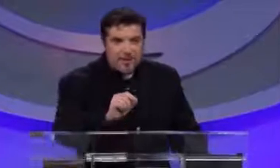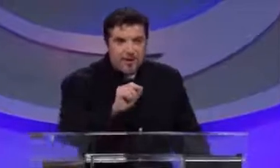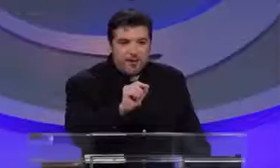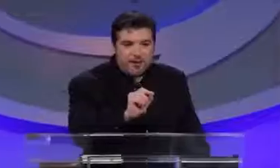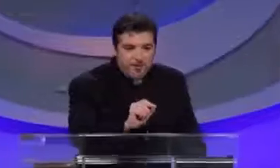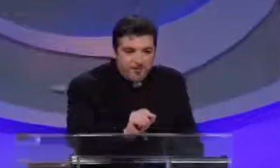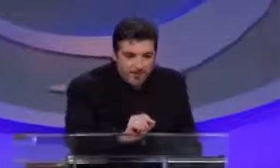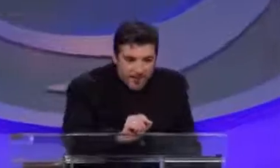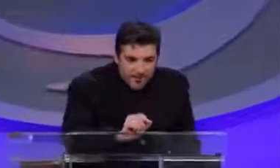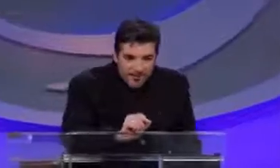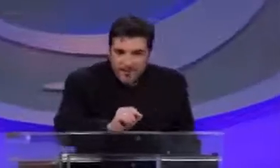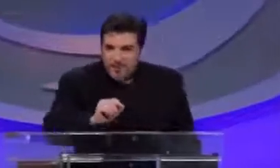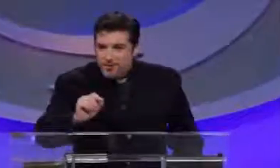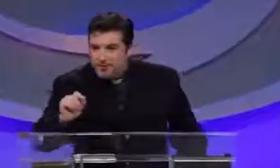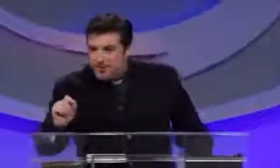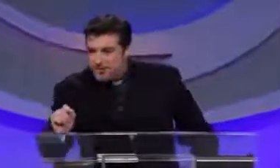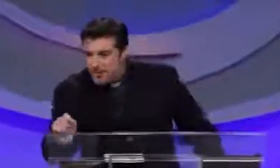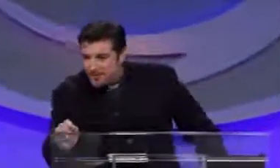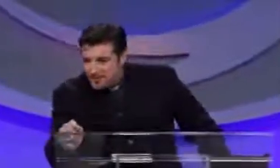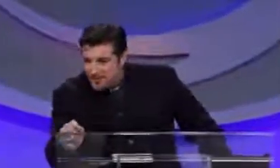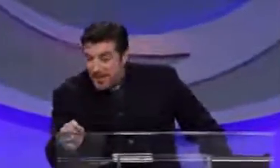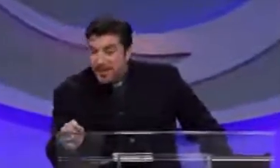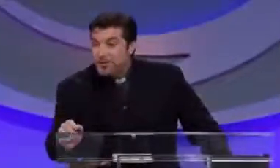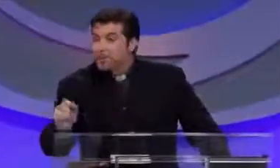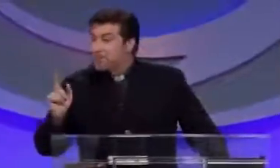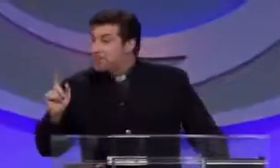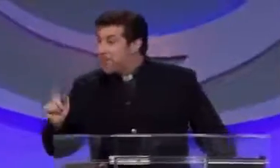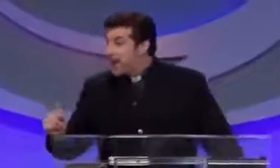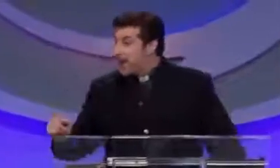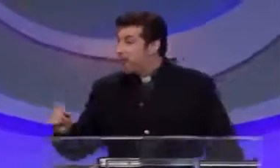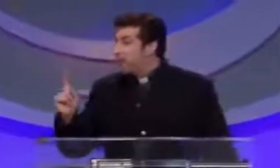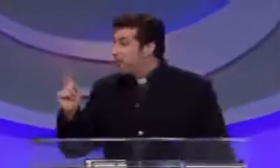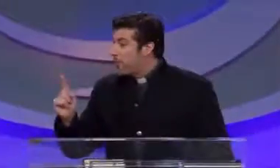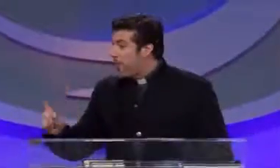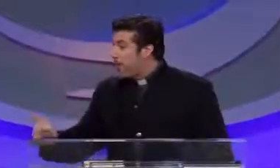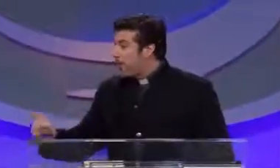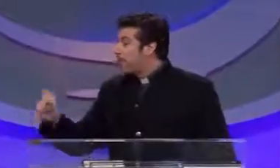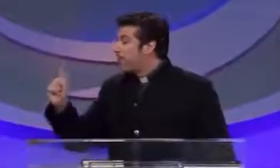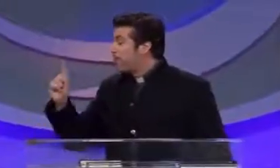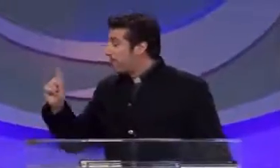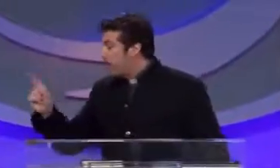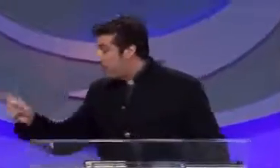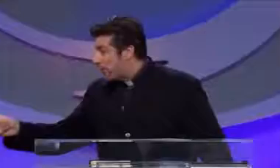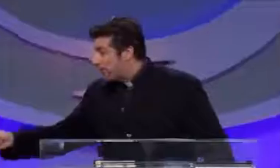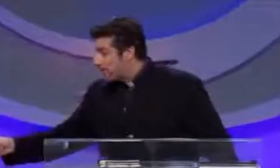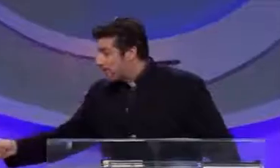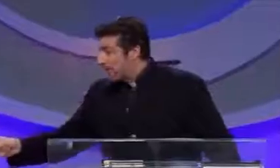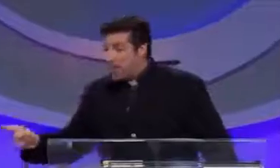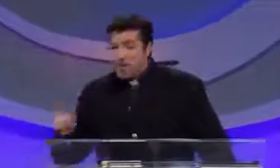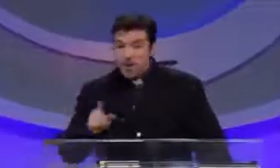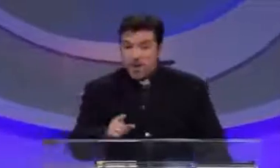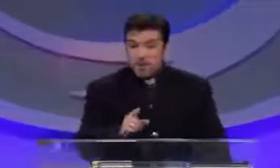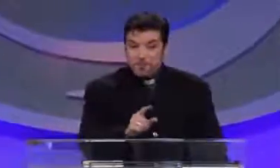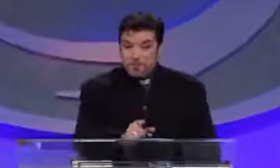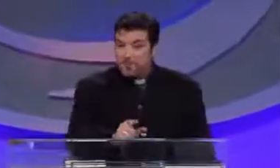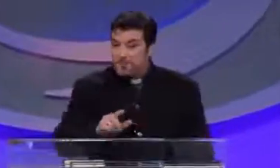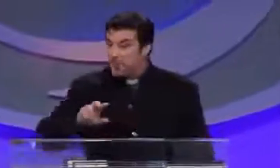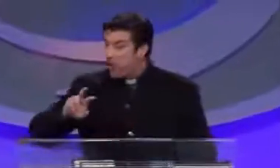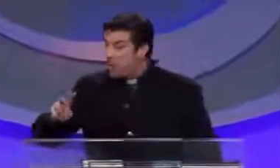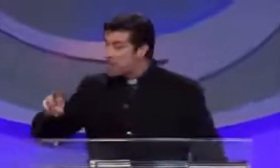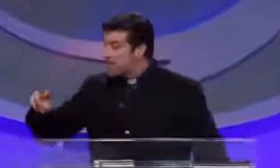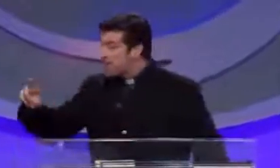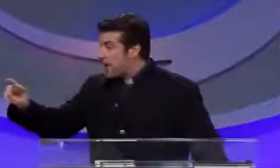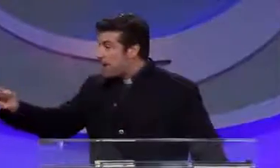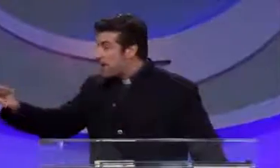and to turn the hearts of the fathers to the sons, to prepare the way for the Lord. And we know that